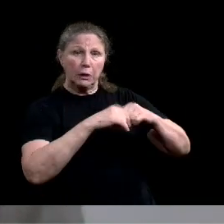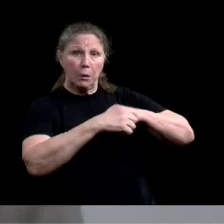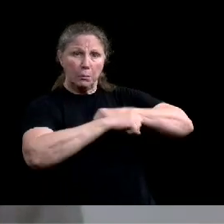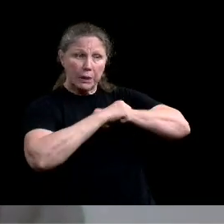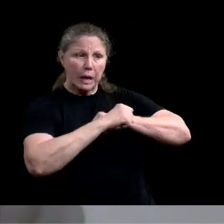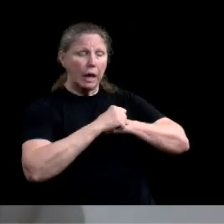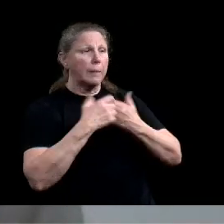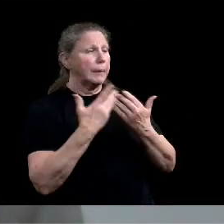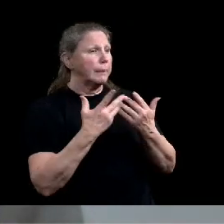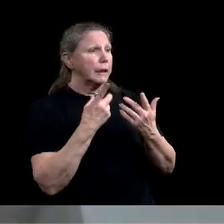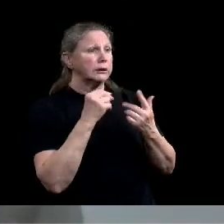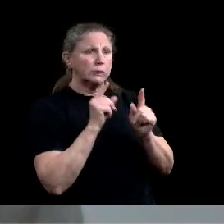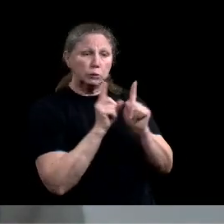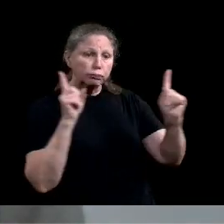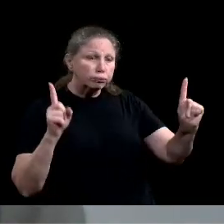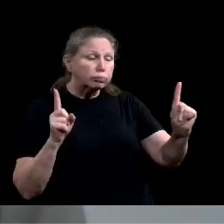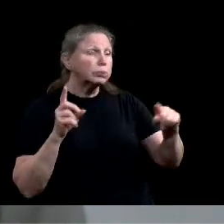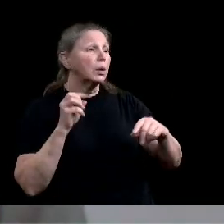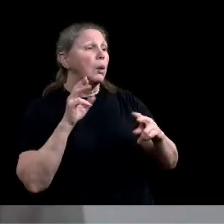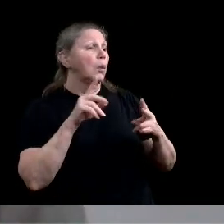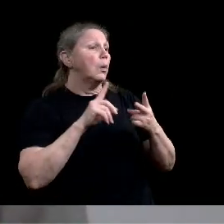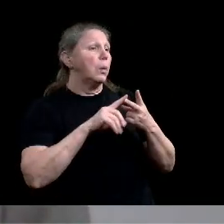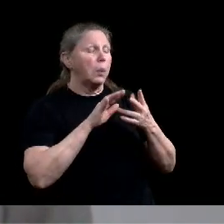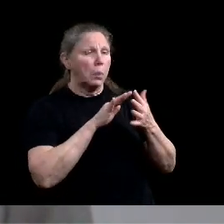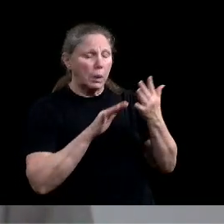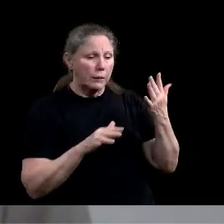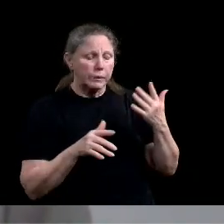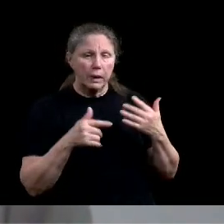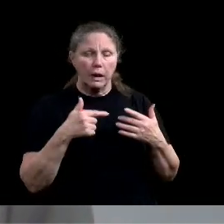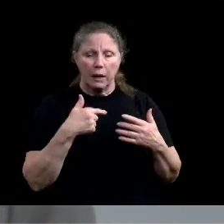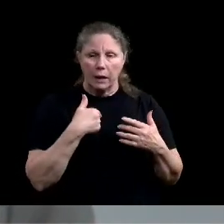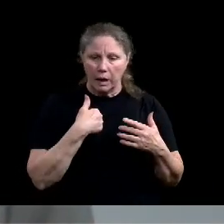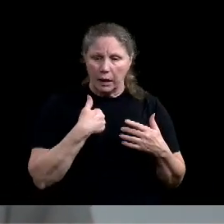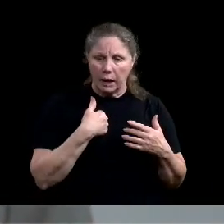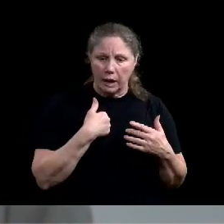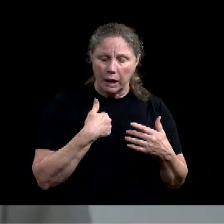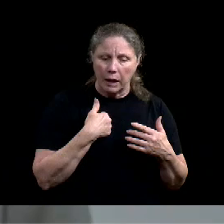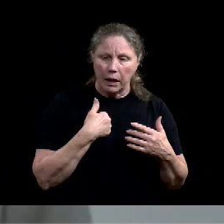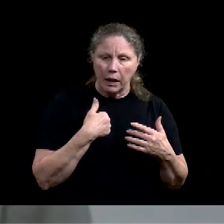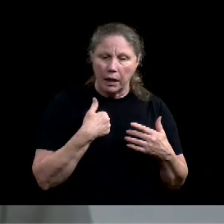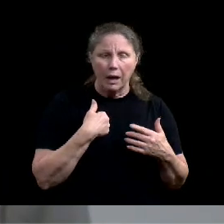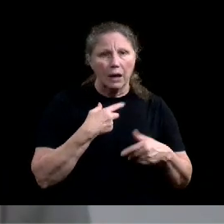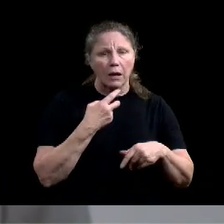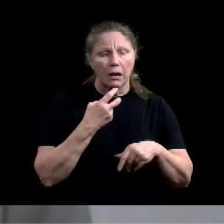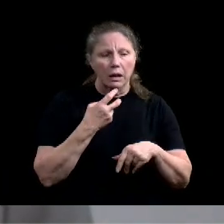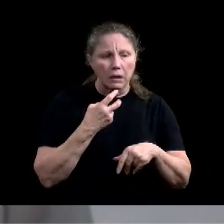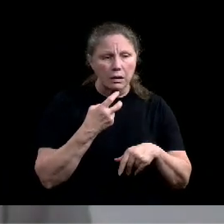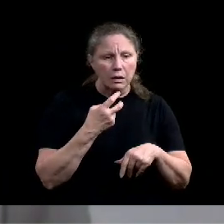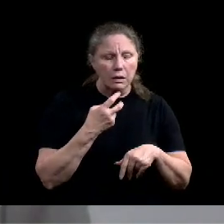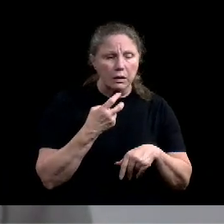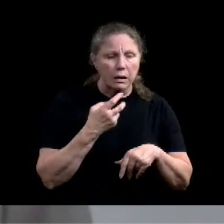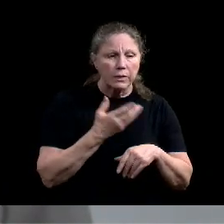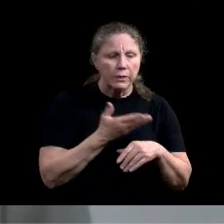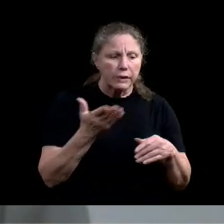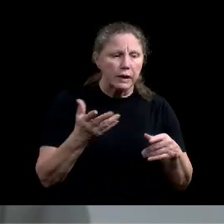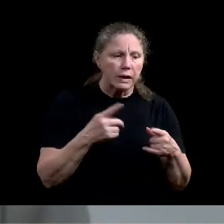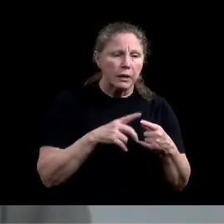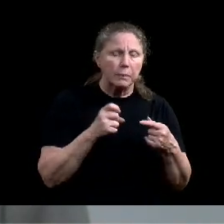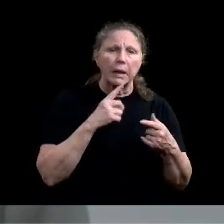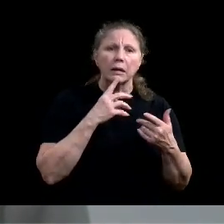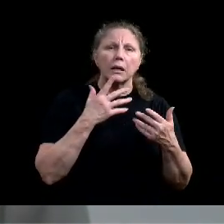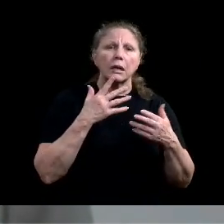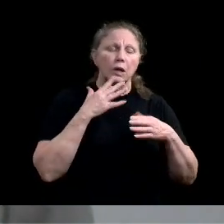one that all of them bring up that's very important is cleaning surfaces and